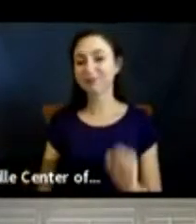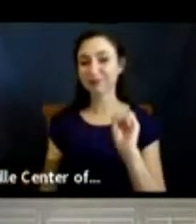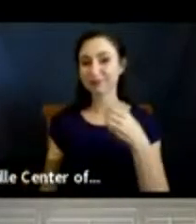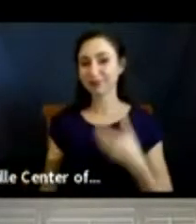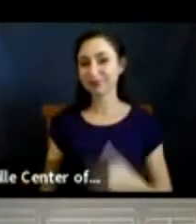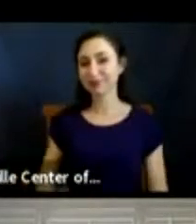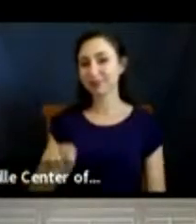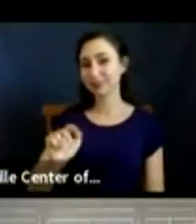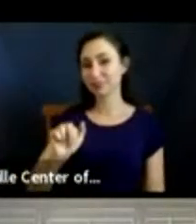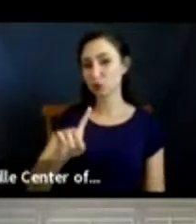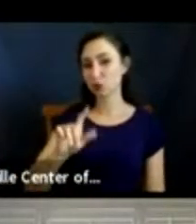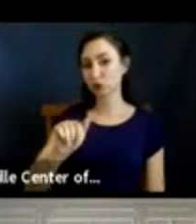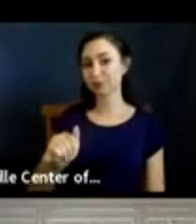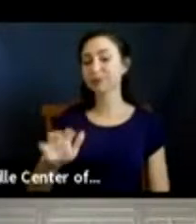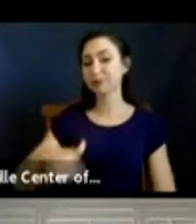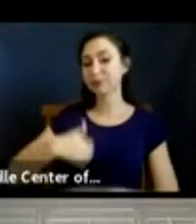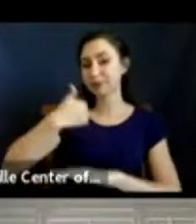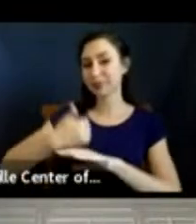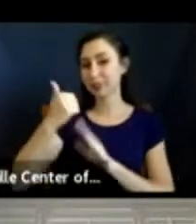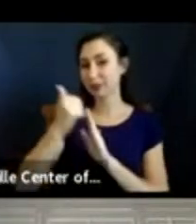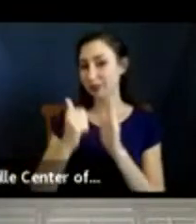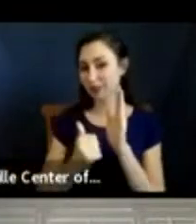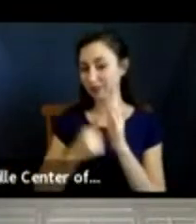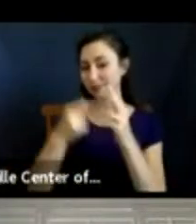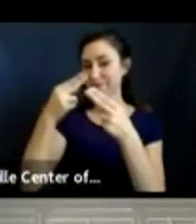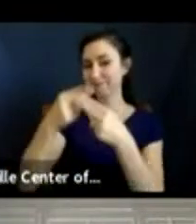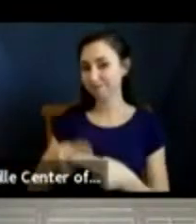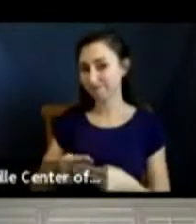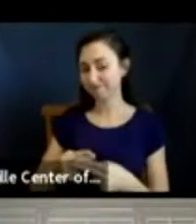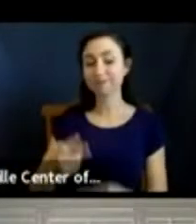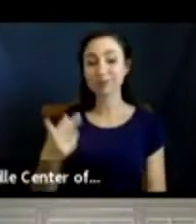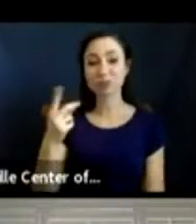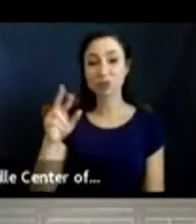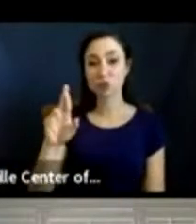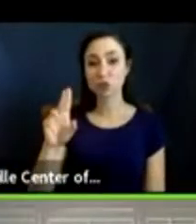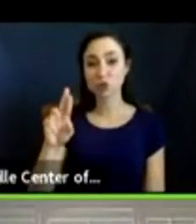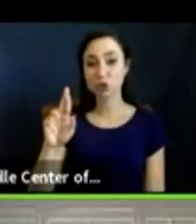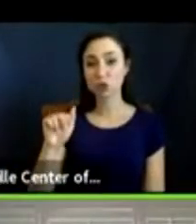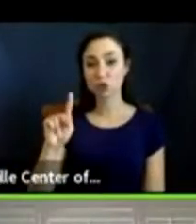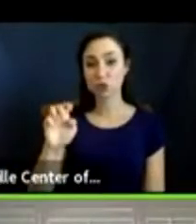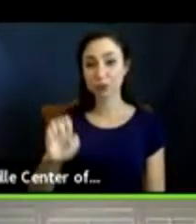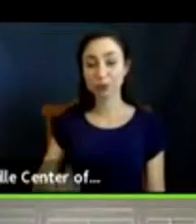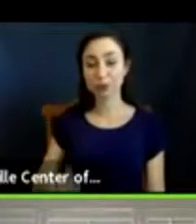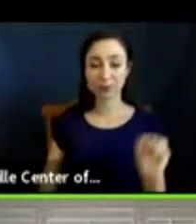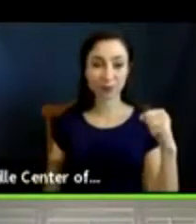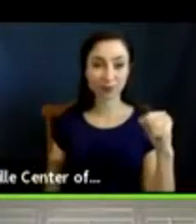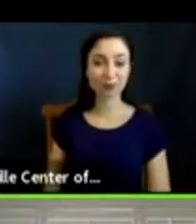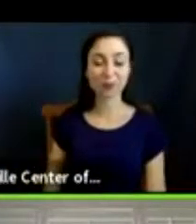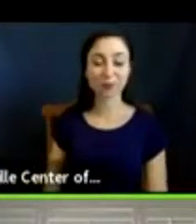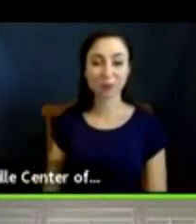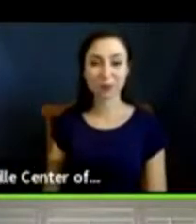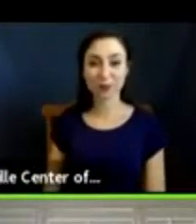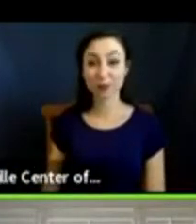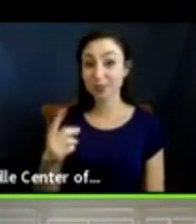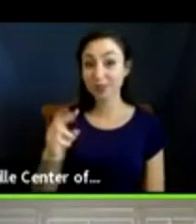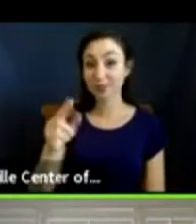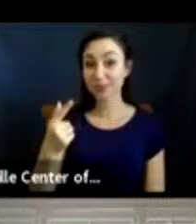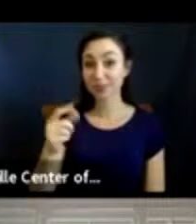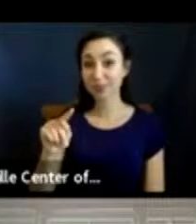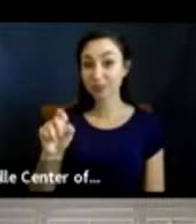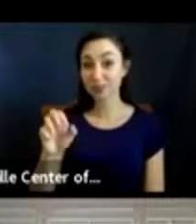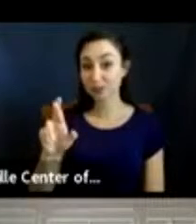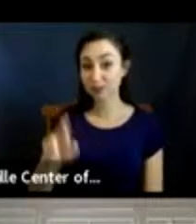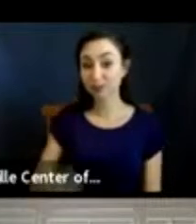and we're setting the agenda. Dr. Drake. Yes. Dr. Gotcher.